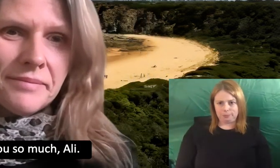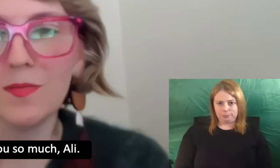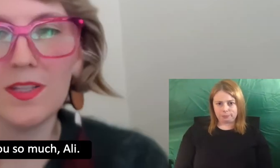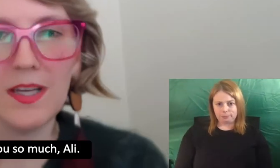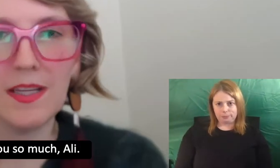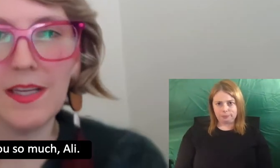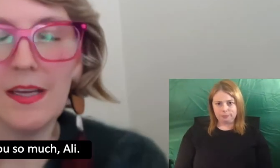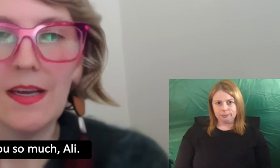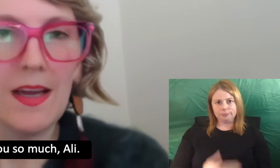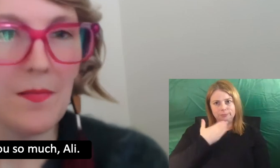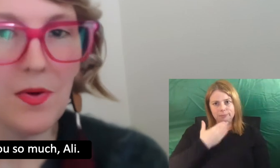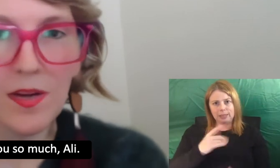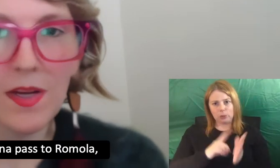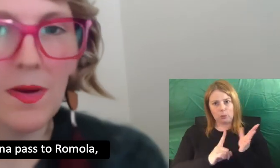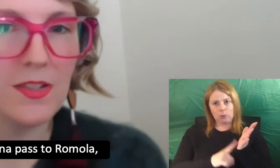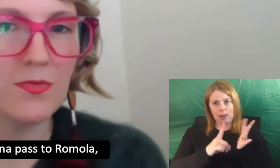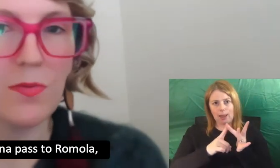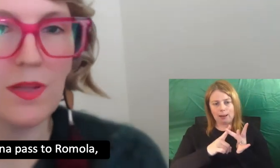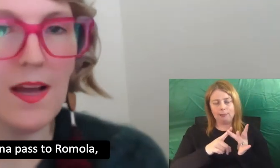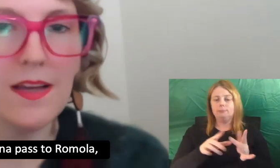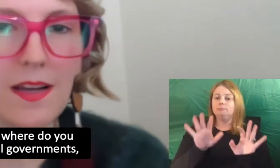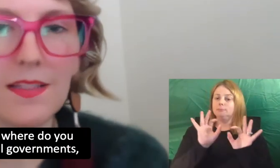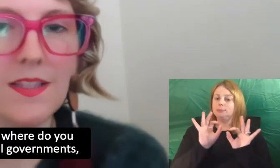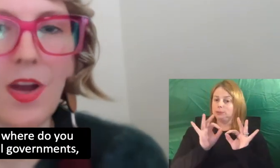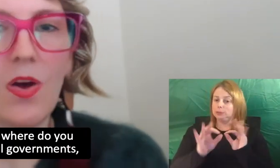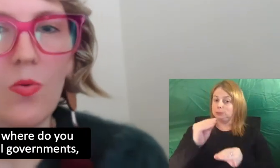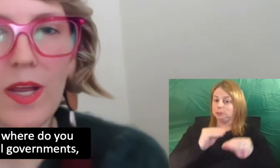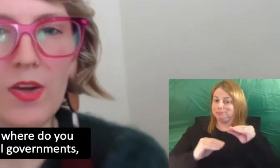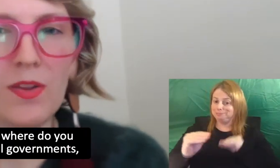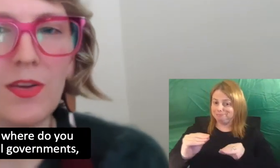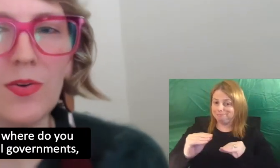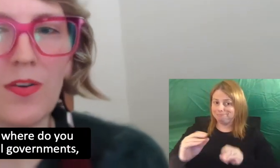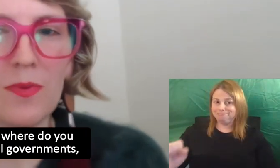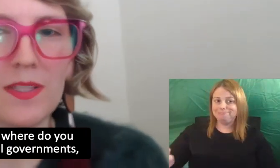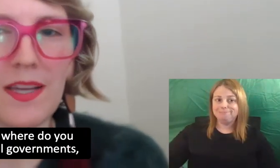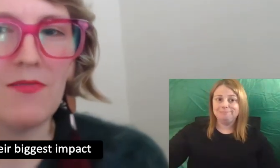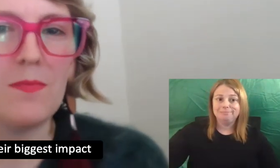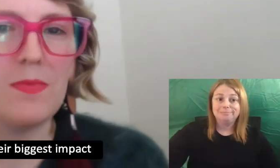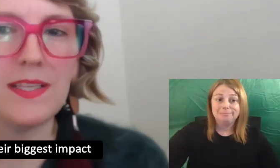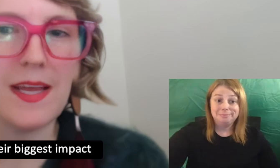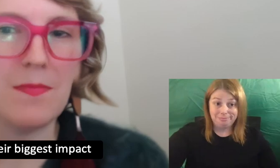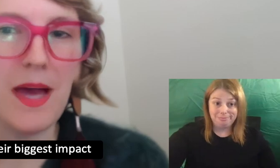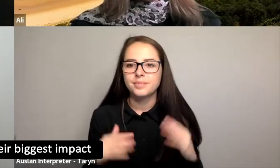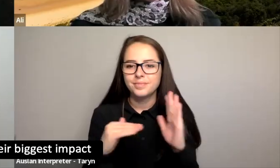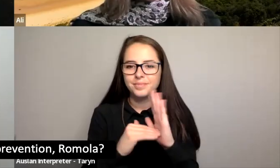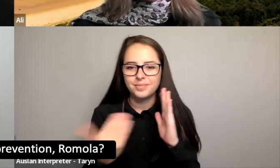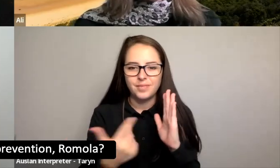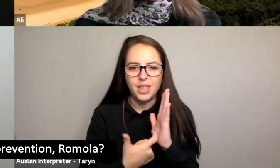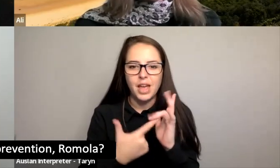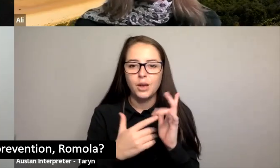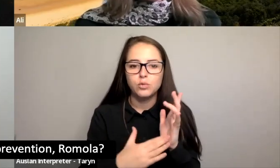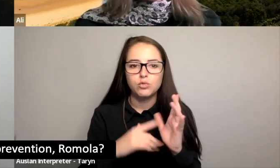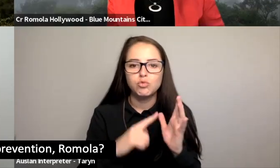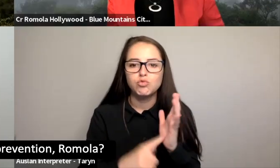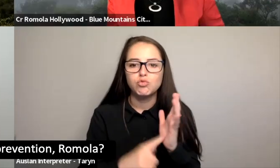Thank you so much, Ellie. I'm now going to pass to Robola and ask, where do you think local governments can have their biggest impact in relation